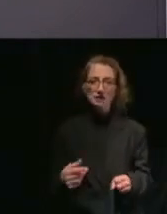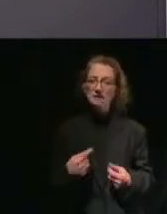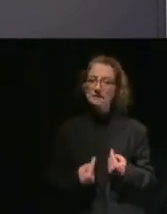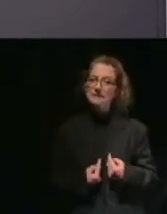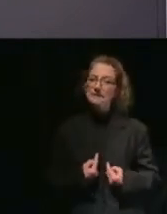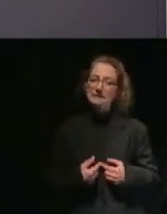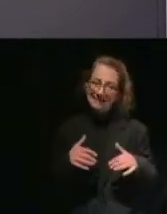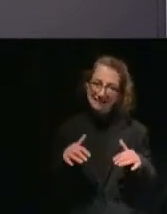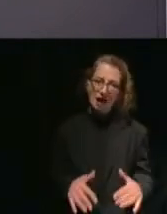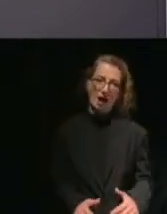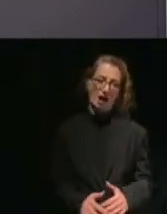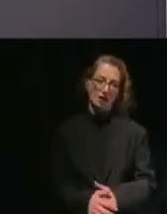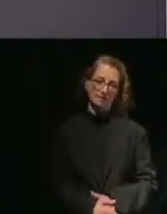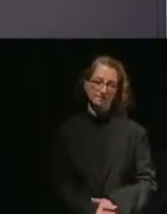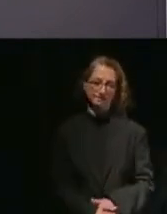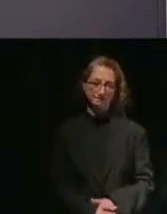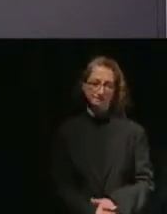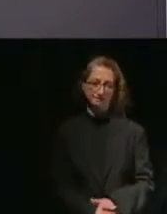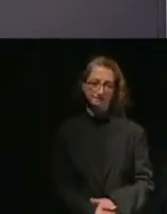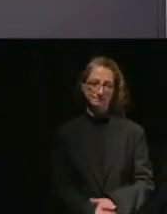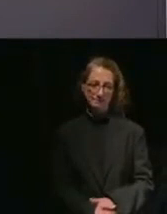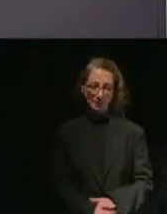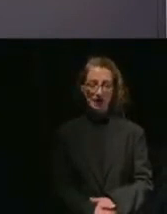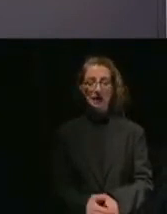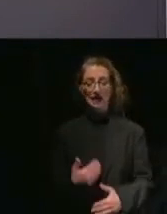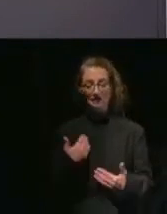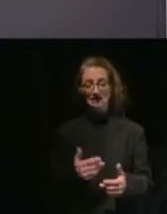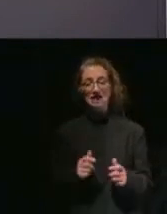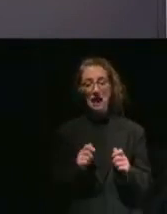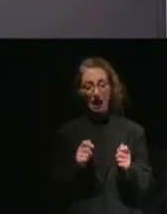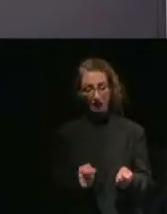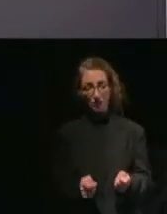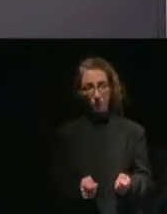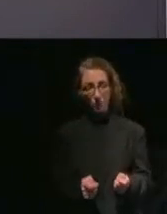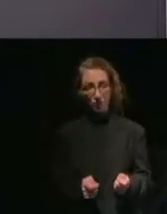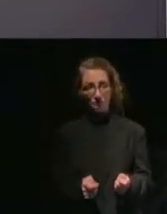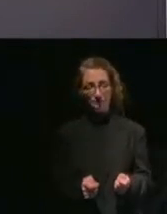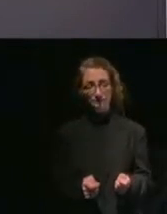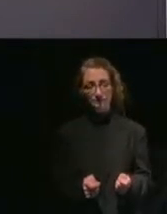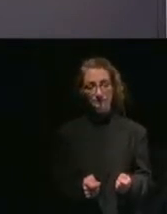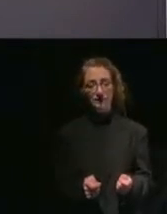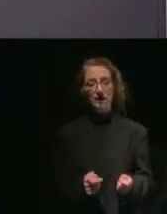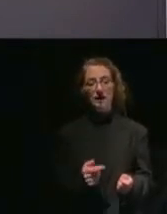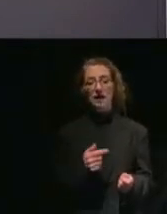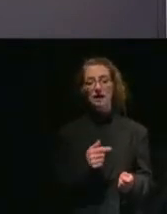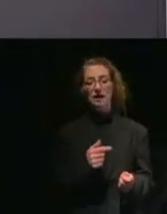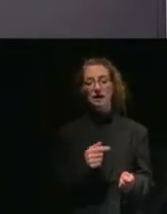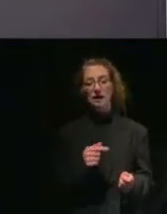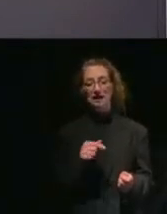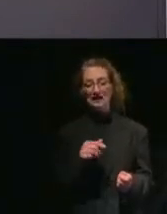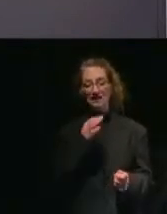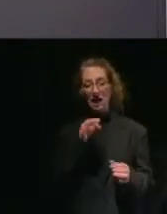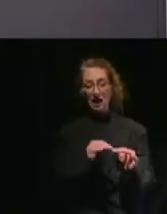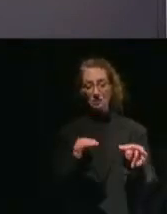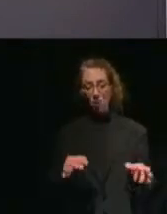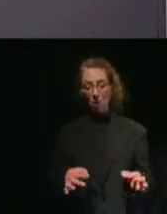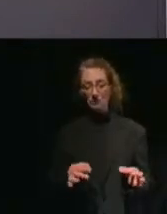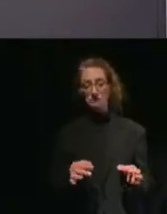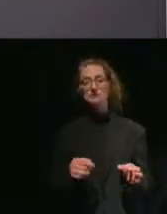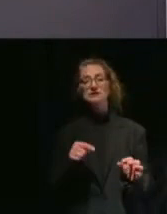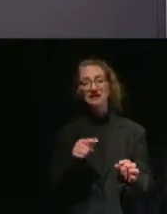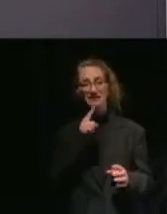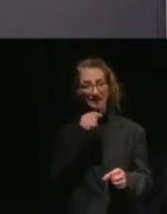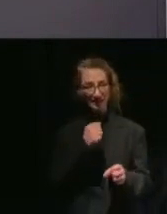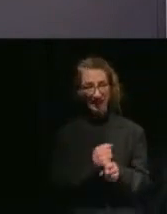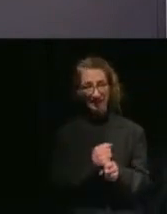We also offered the respondents that they could receive a PDF with their answers, and 39%